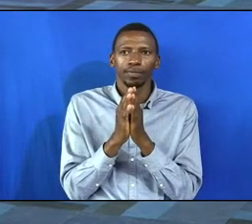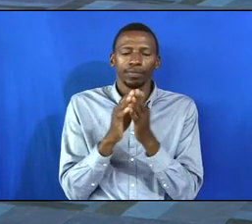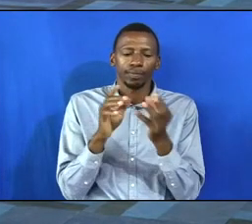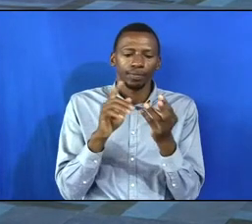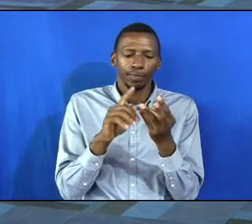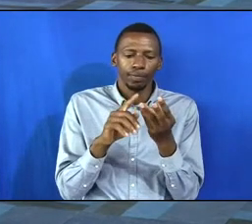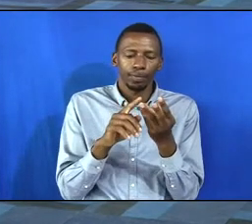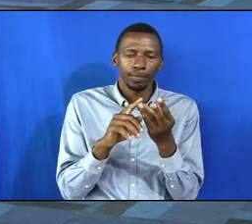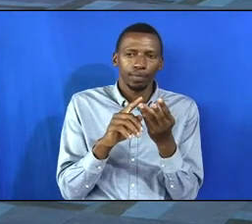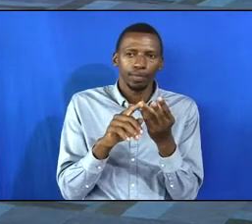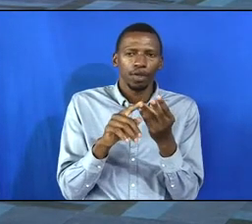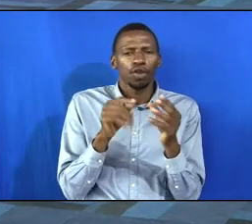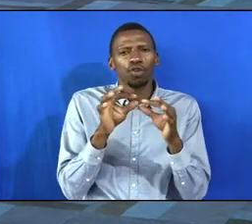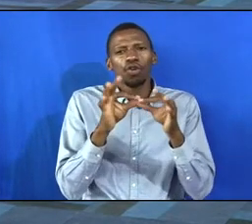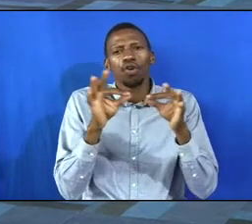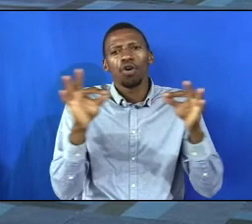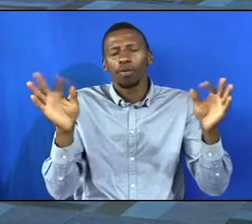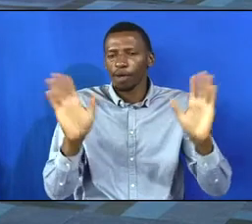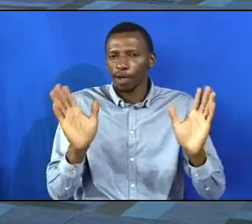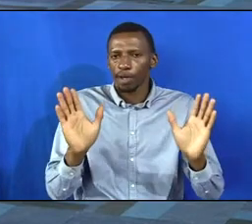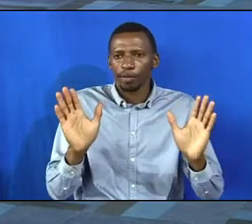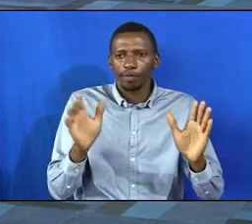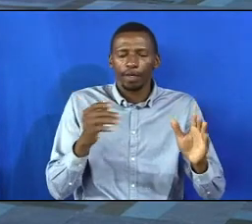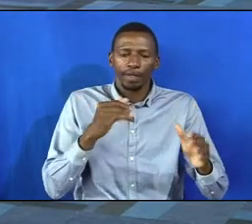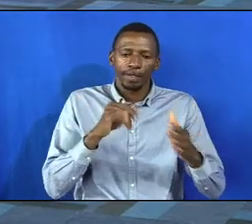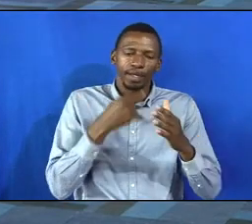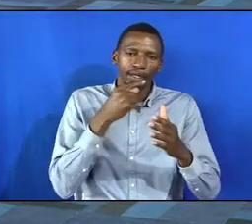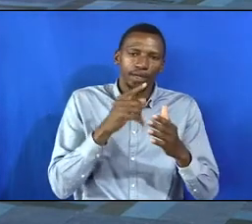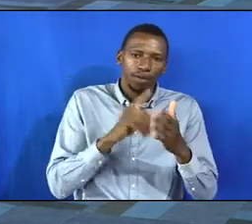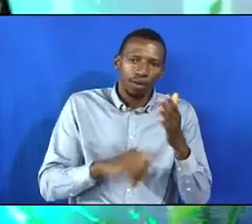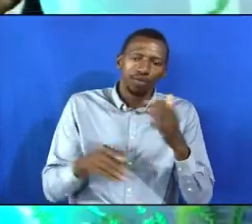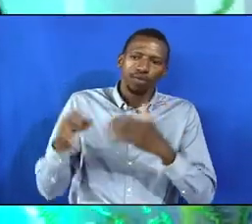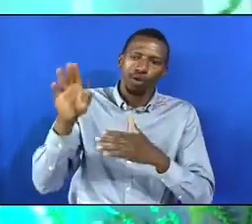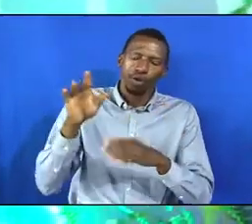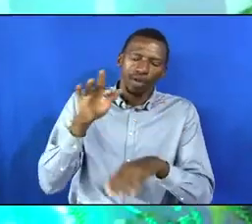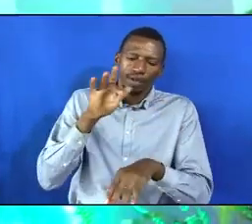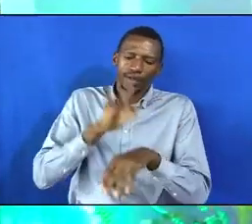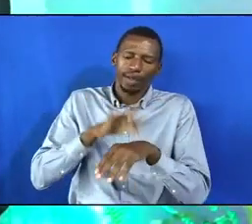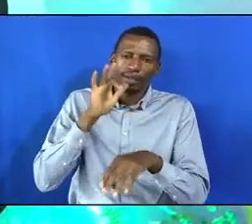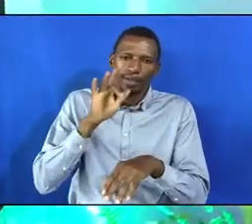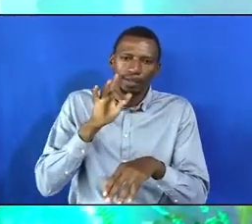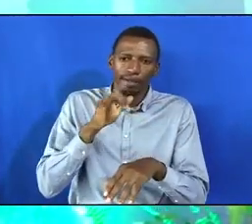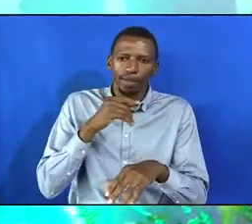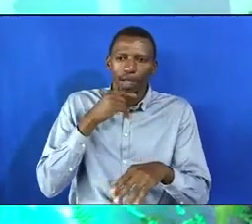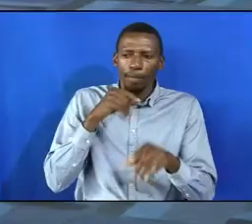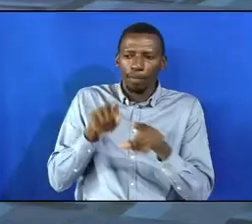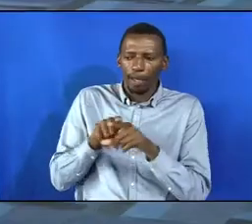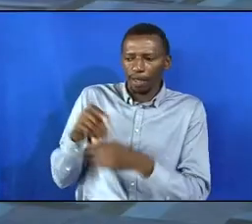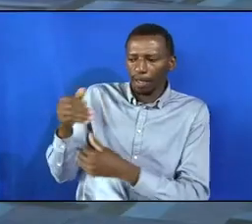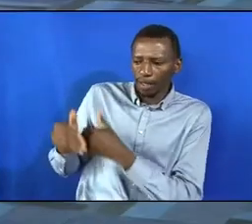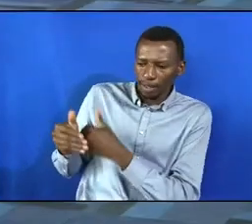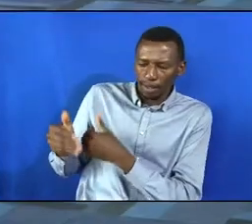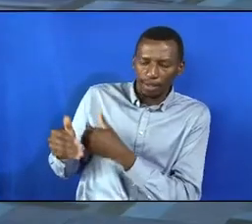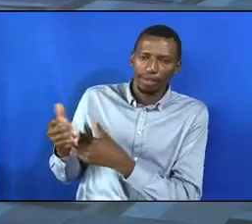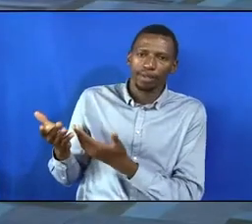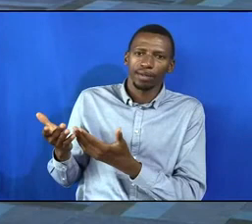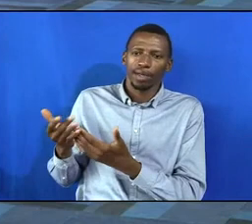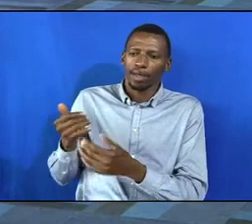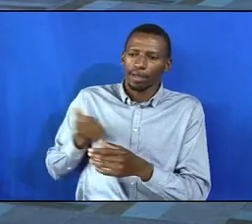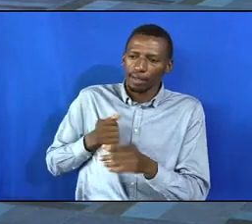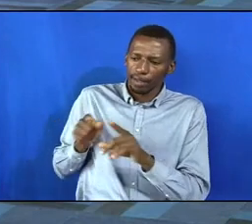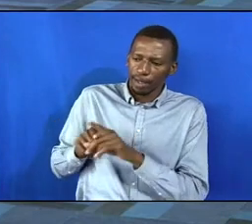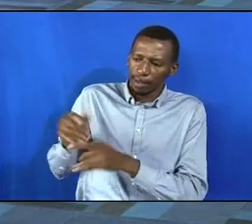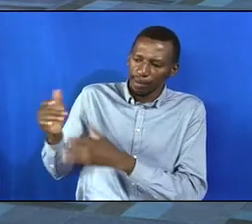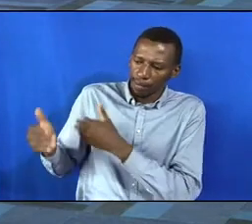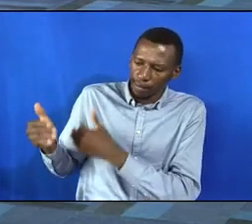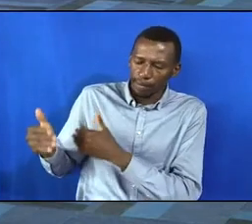Then, not a long prayer, just say, God, touch brother so-and-so, bless sister so-and-so, work a miracle in brother so-and-so, until